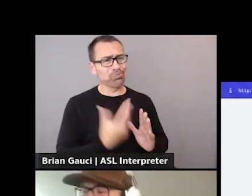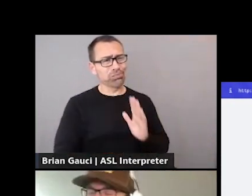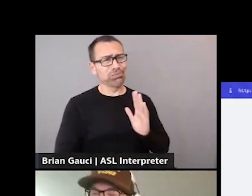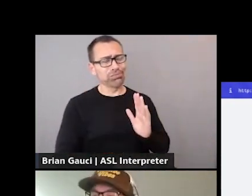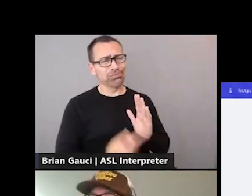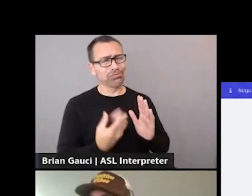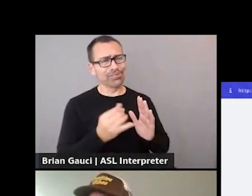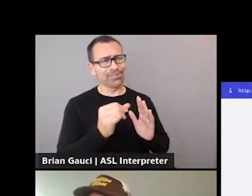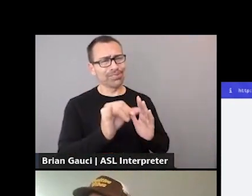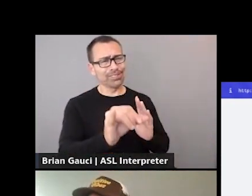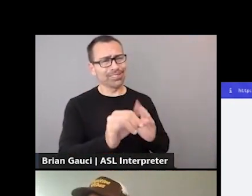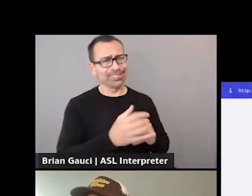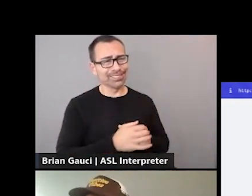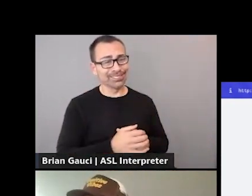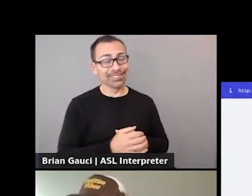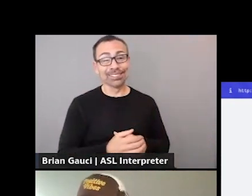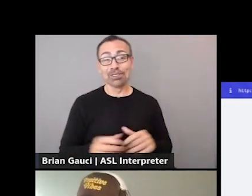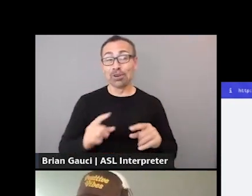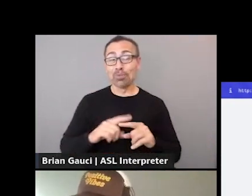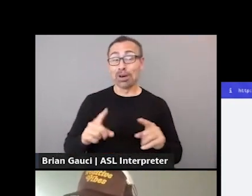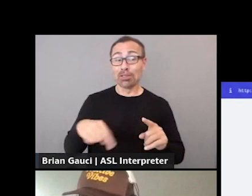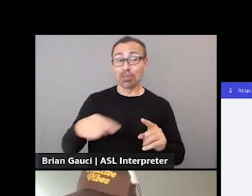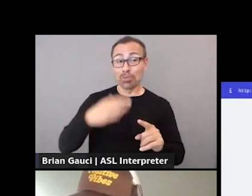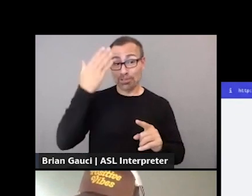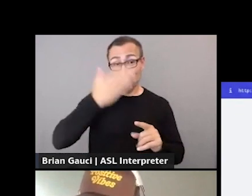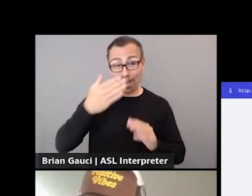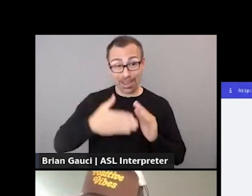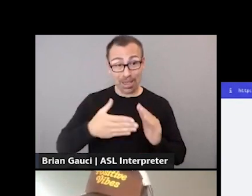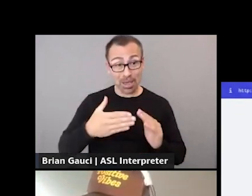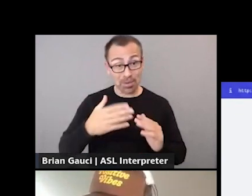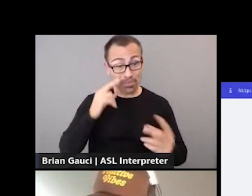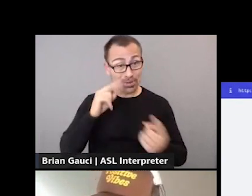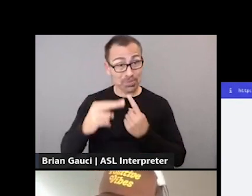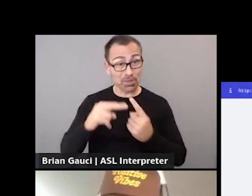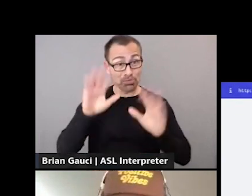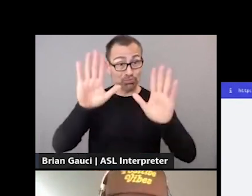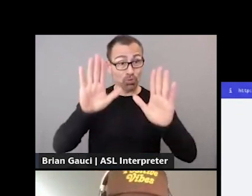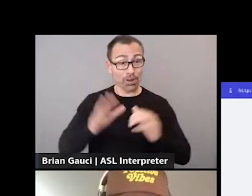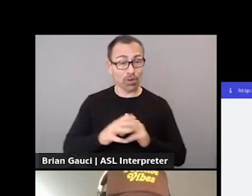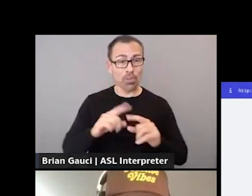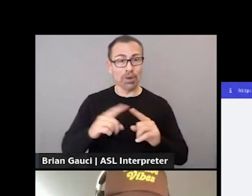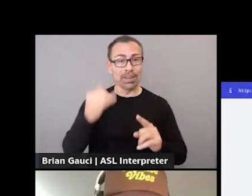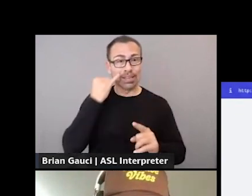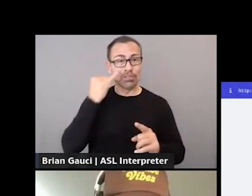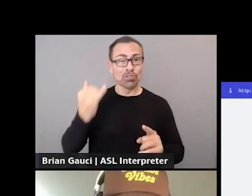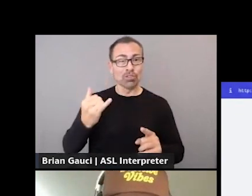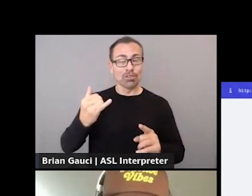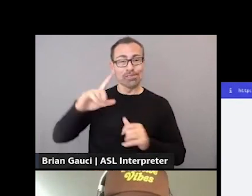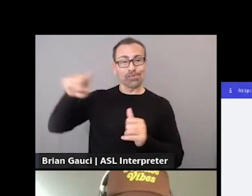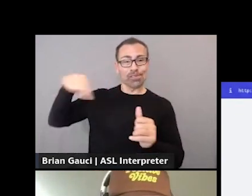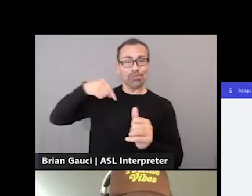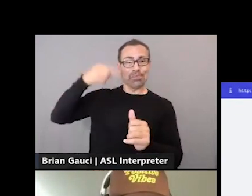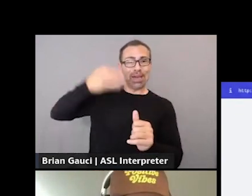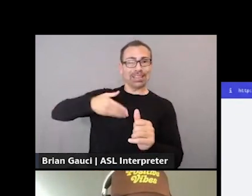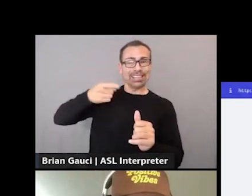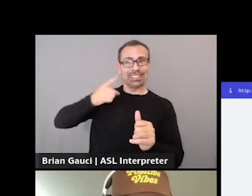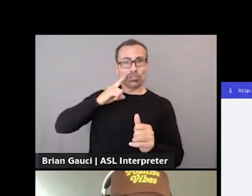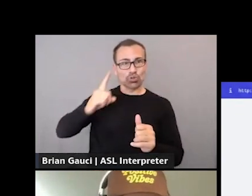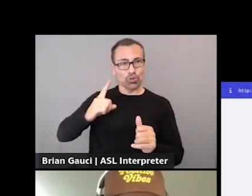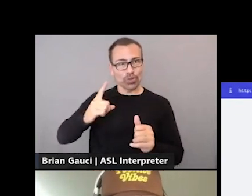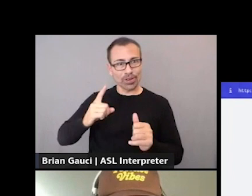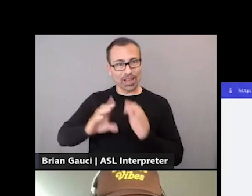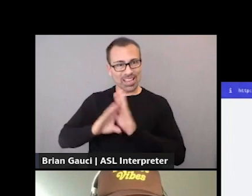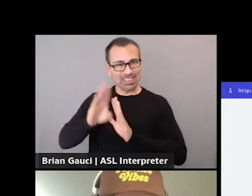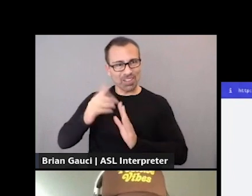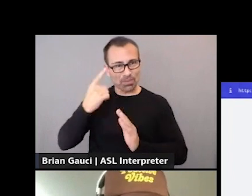front-end perspective, this is great, right? But from a back-end perspective, if you're a front-end developer, this is scary. This is where you're like, some other team